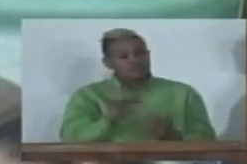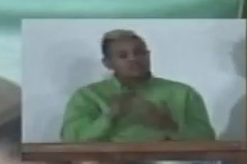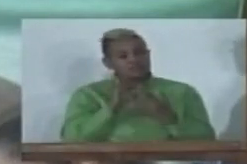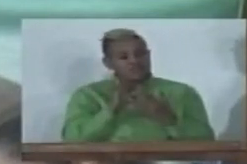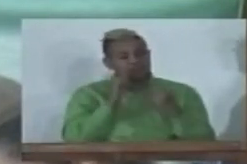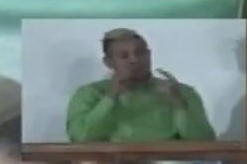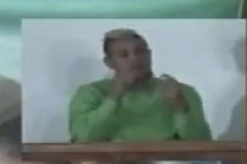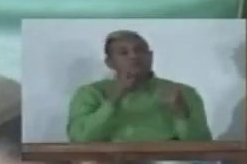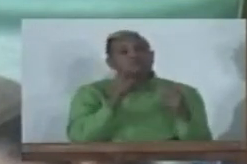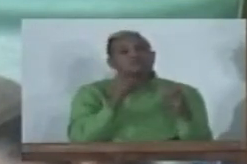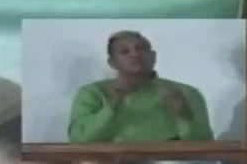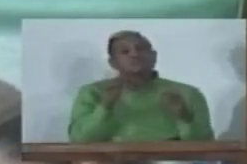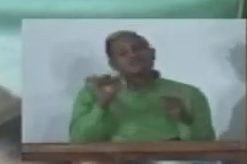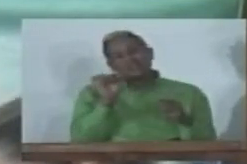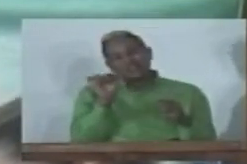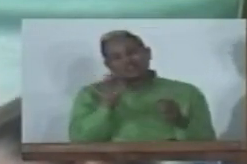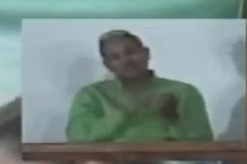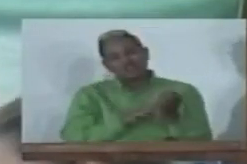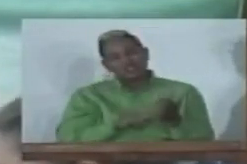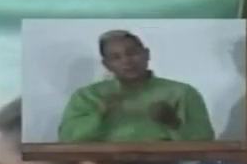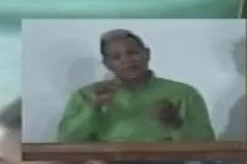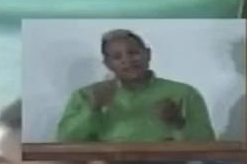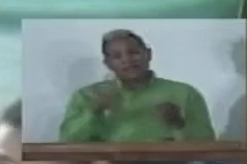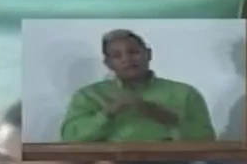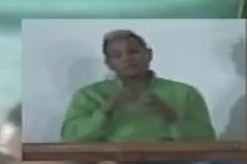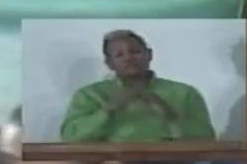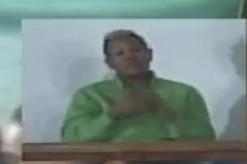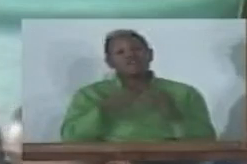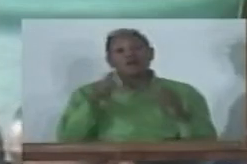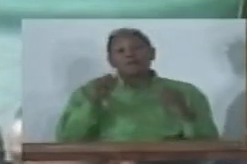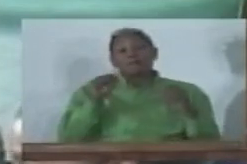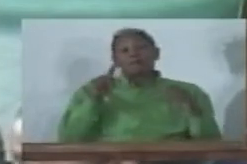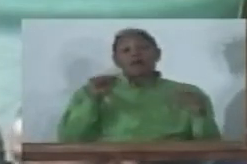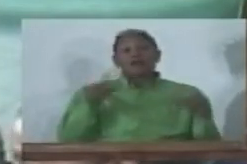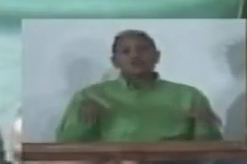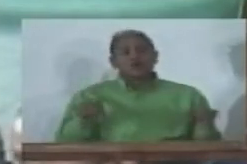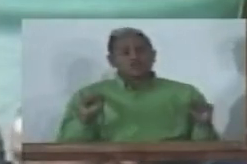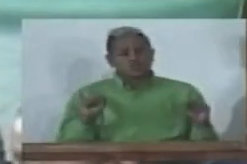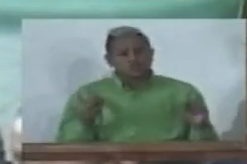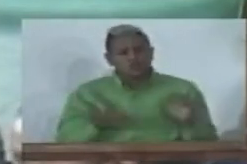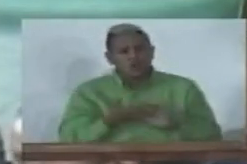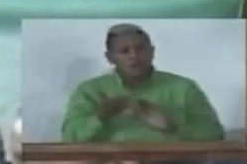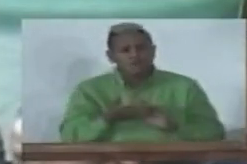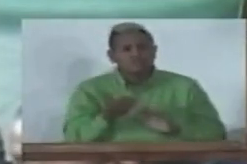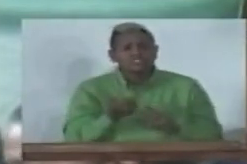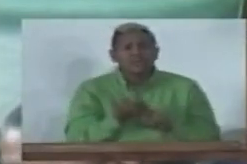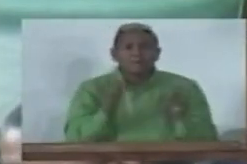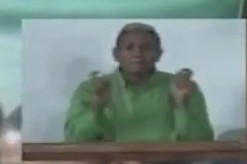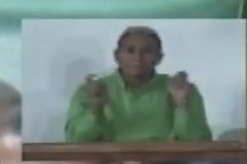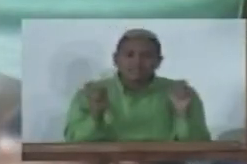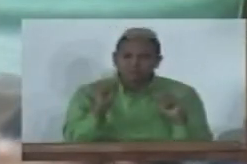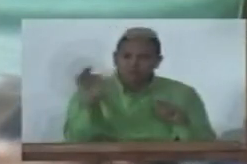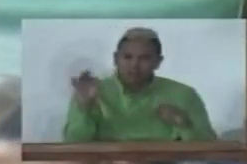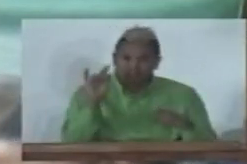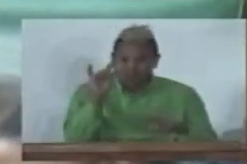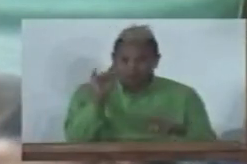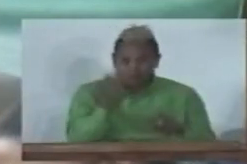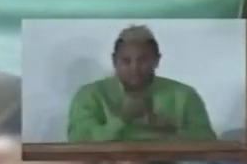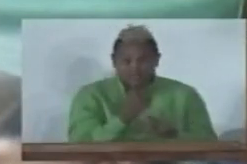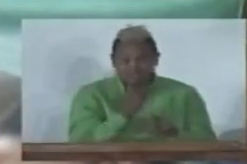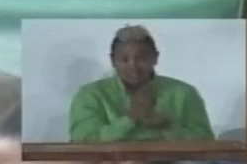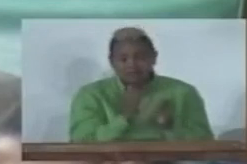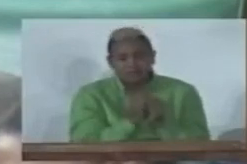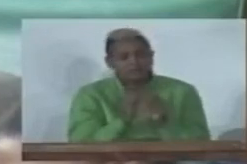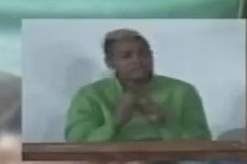by GAP in Jamaica, in order for PACAL to assume the operation and the management of the airport in keeping with the terms